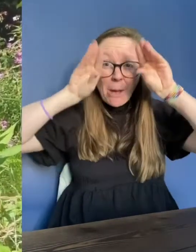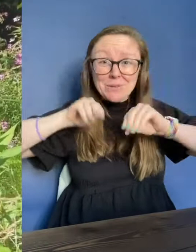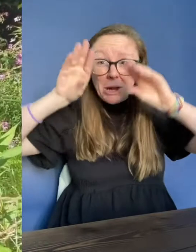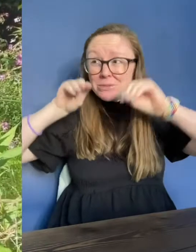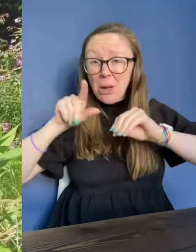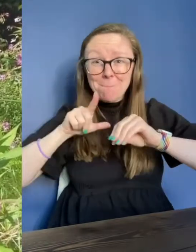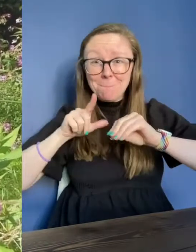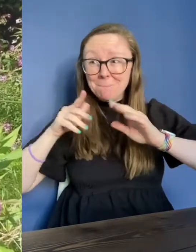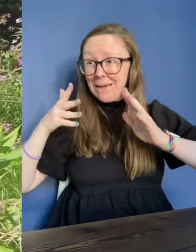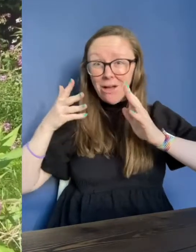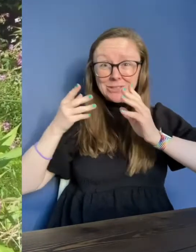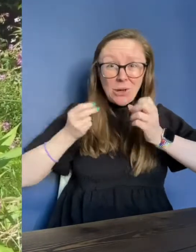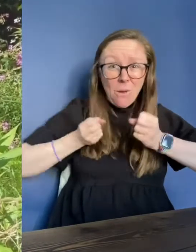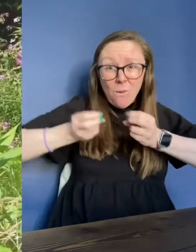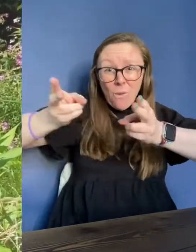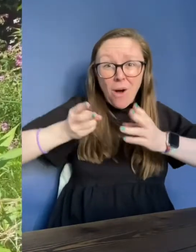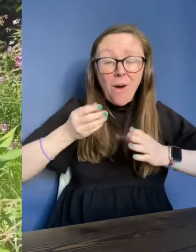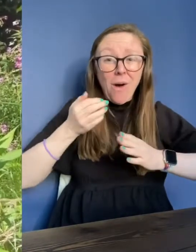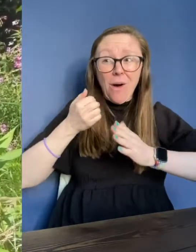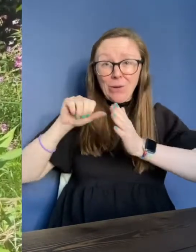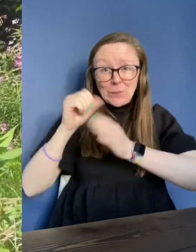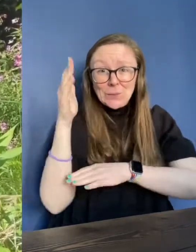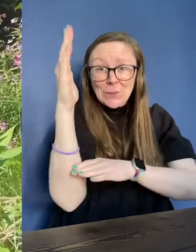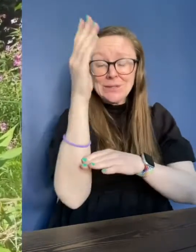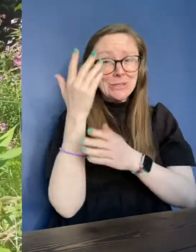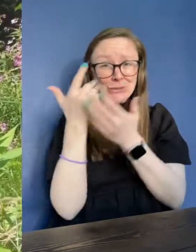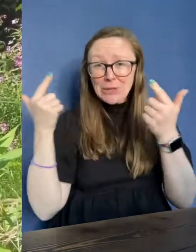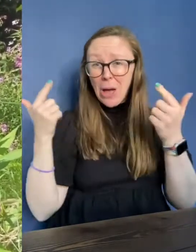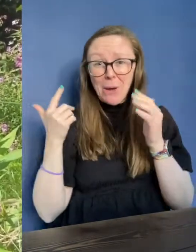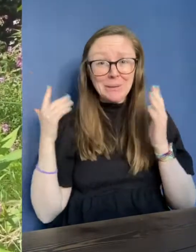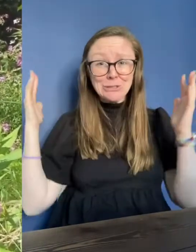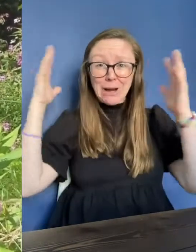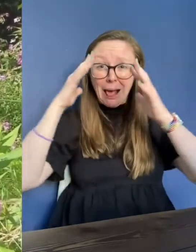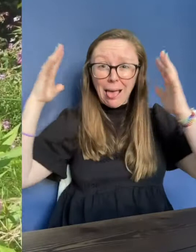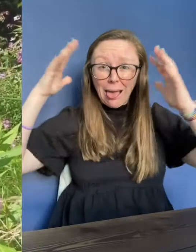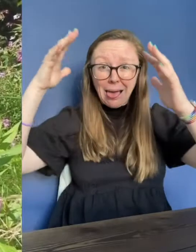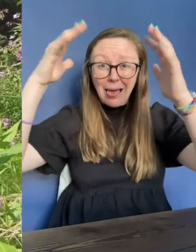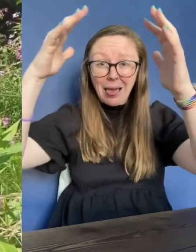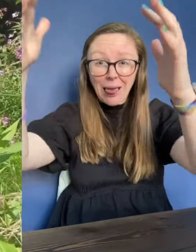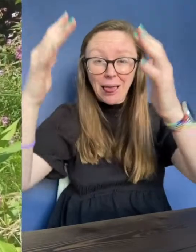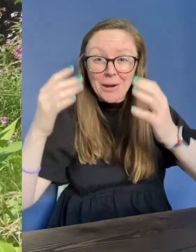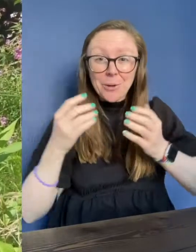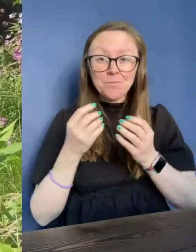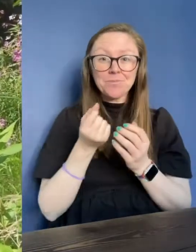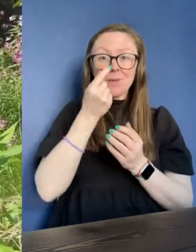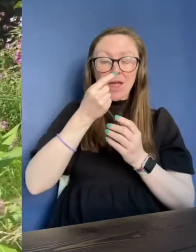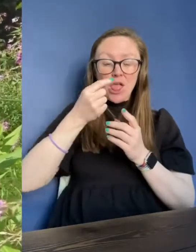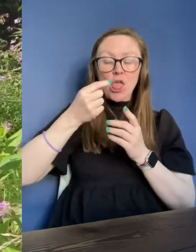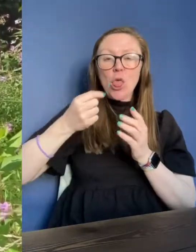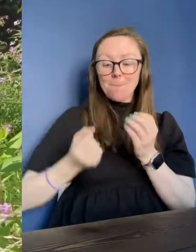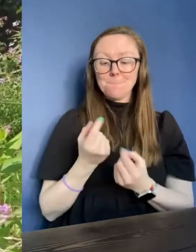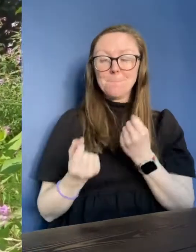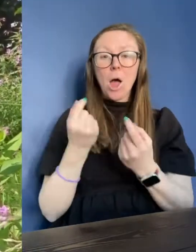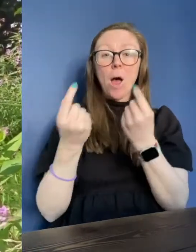from our waterways and woodlands. The popping pods, which produce the seeds on Himalayan balm, are